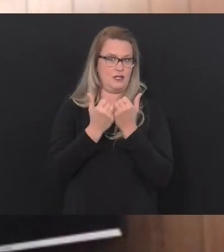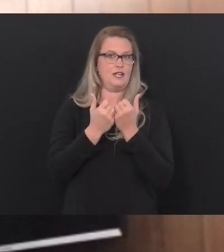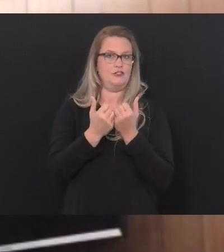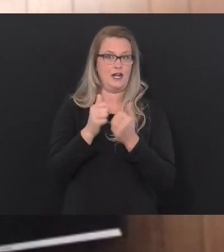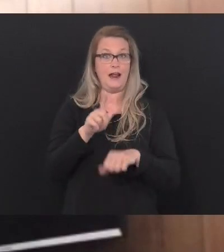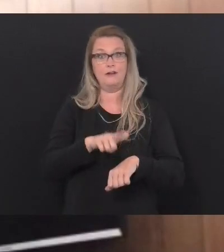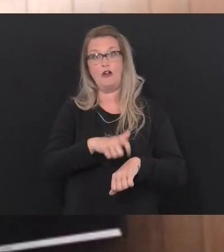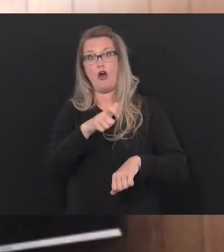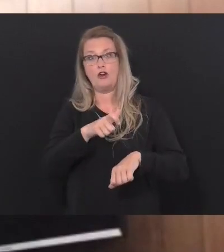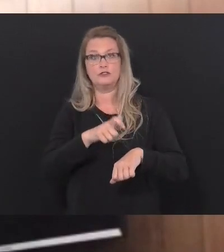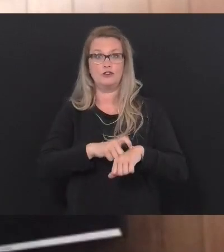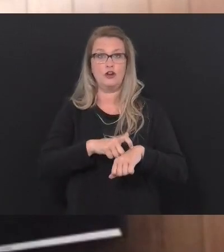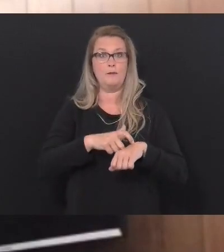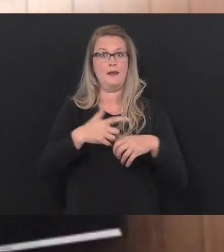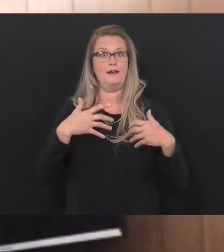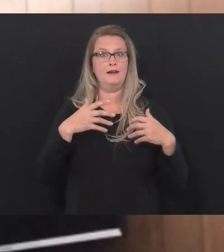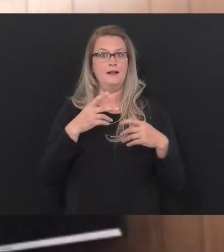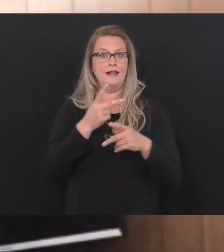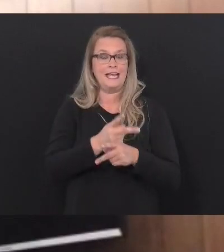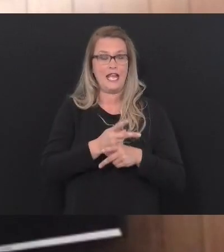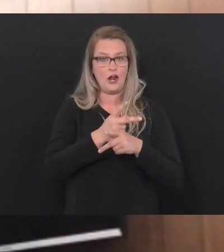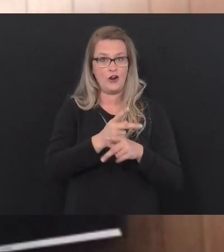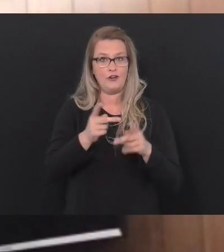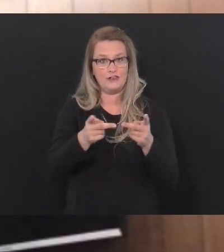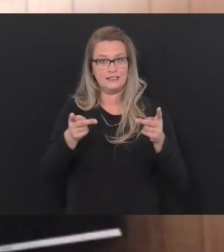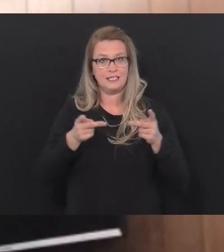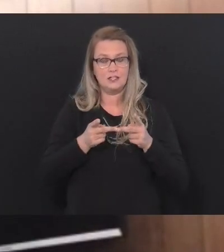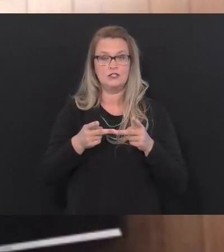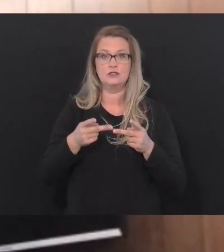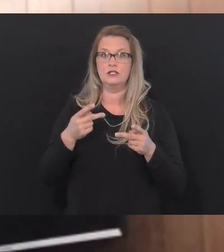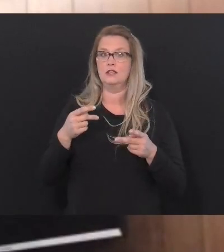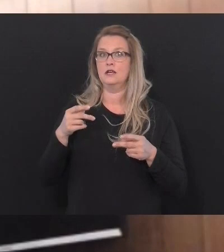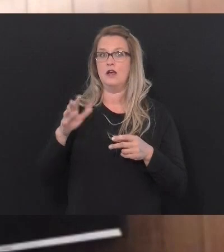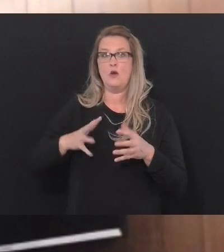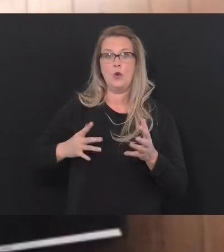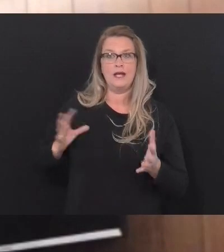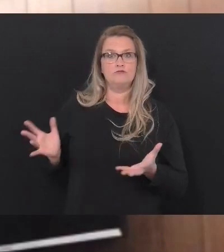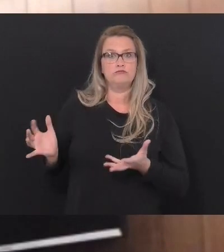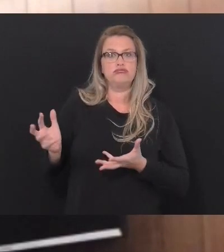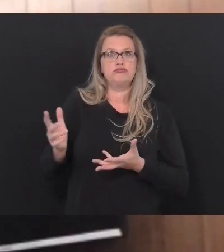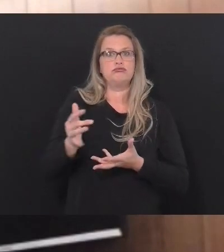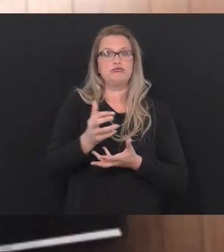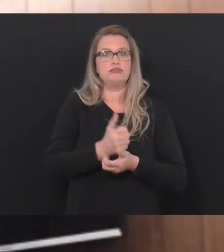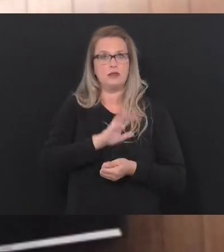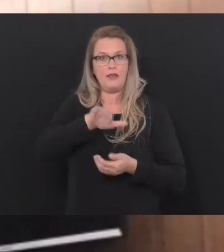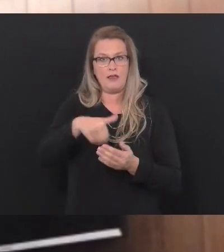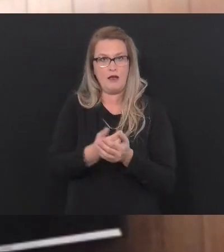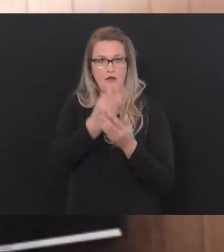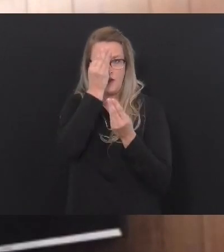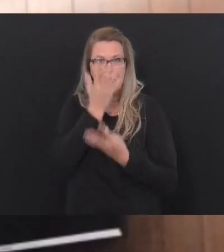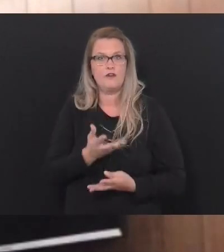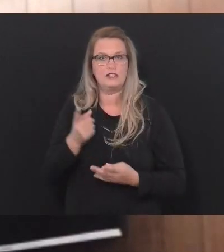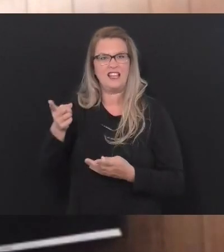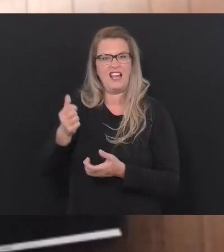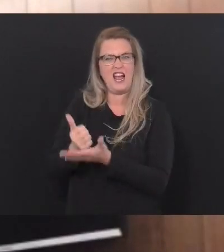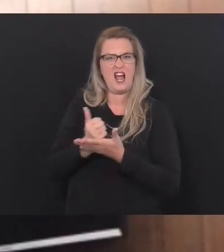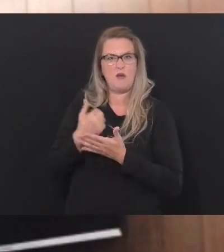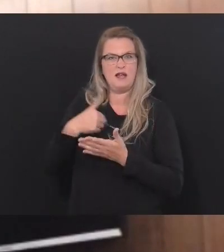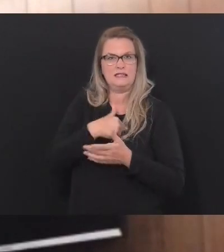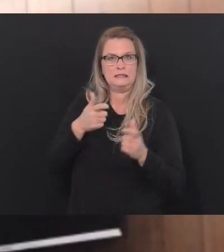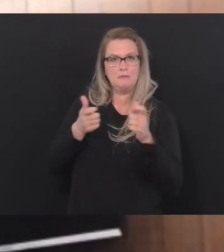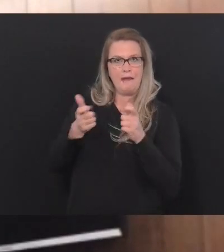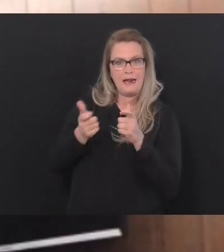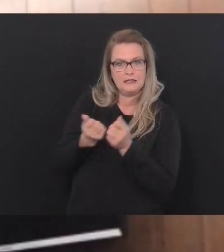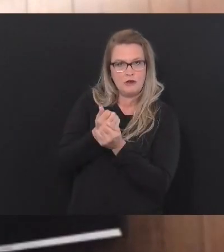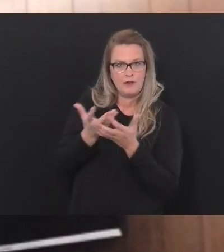facilities, for their great support and partnership as we pull this important data together to better manage this event. And last,